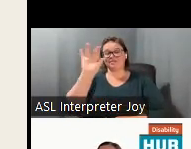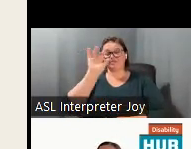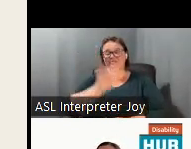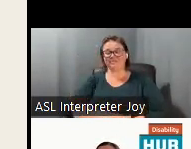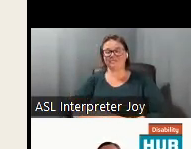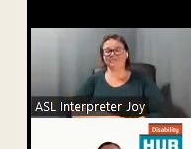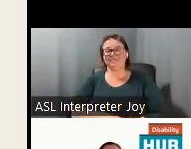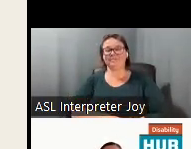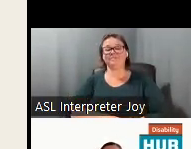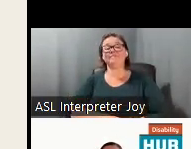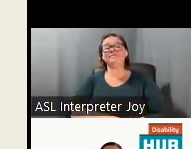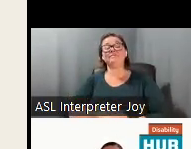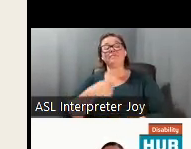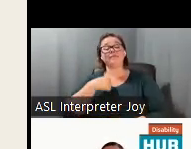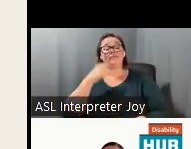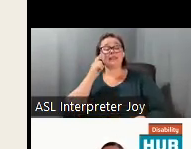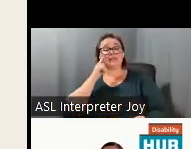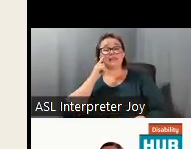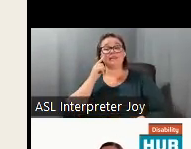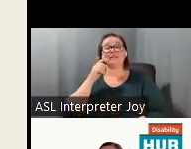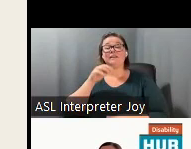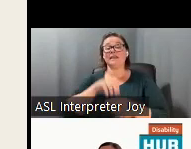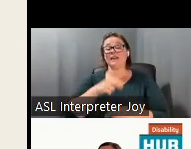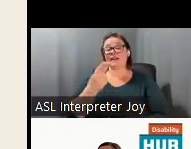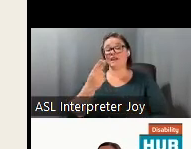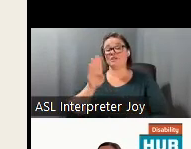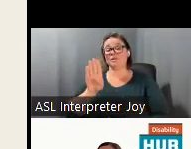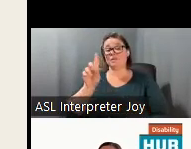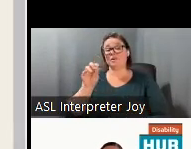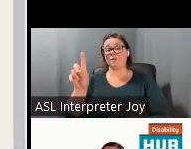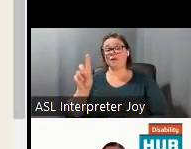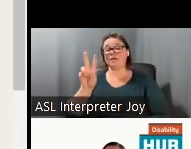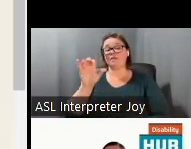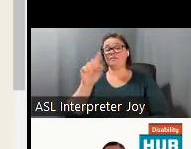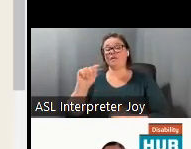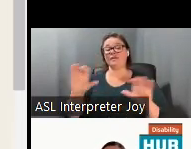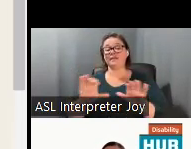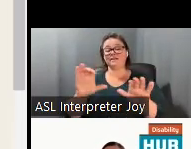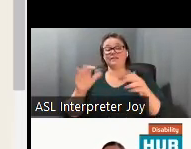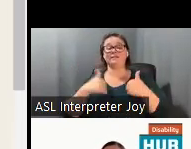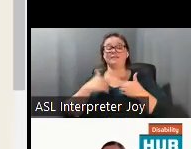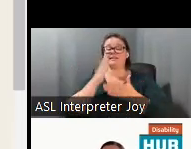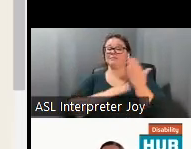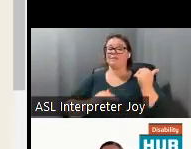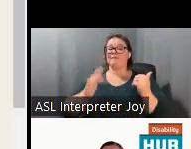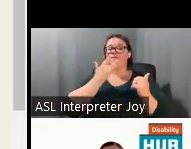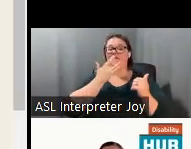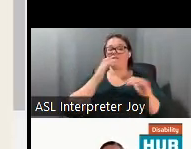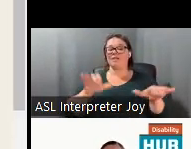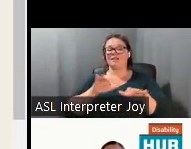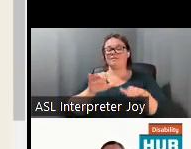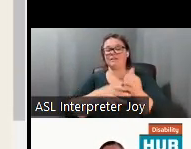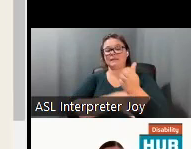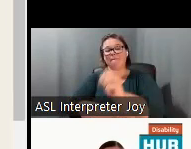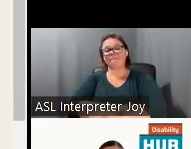And I think that in HB 101, the vault activities, these are some of my favorite activities. Look at